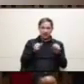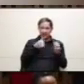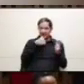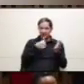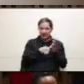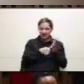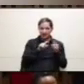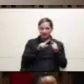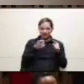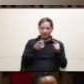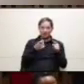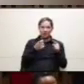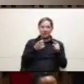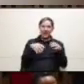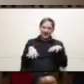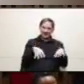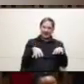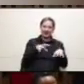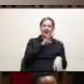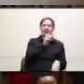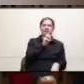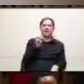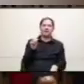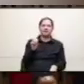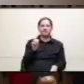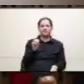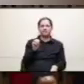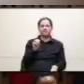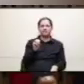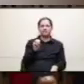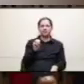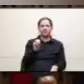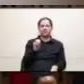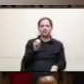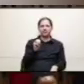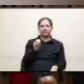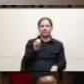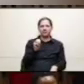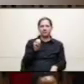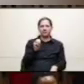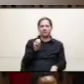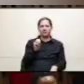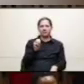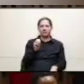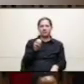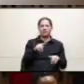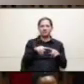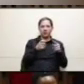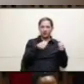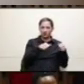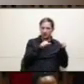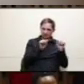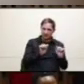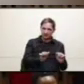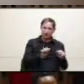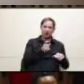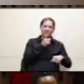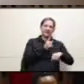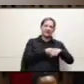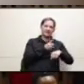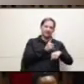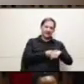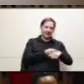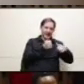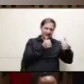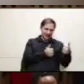the acting MM, which was a letter directed to the acting MM from the chairperson of the disciplinary